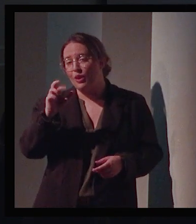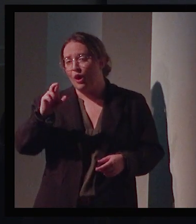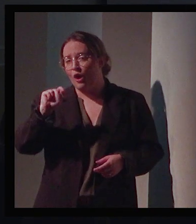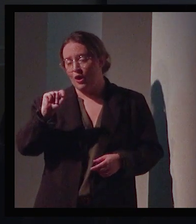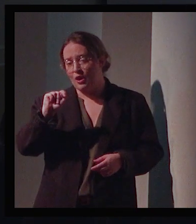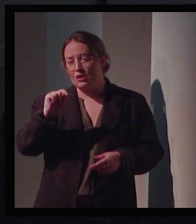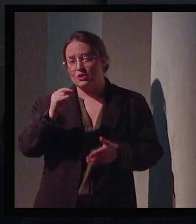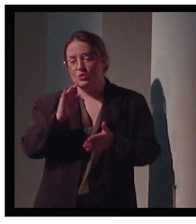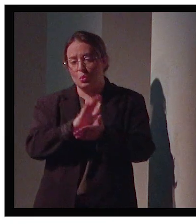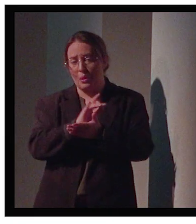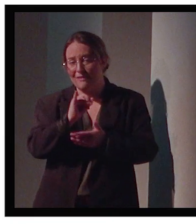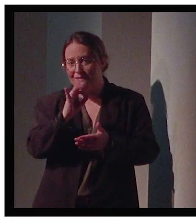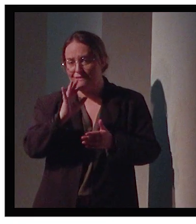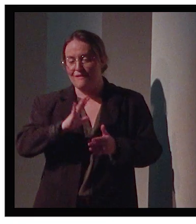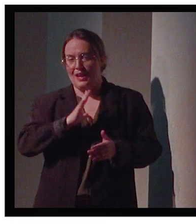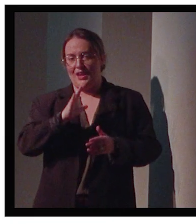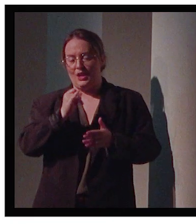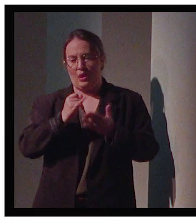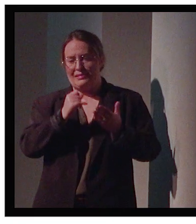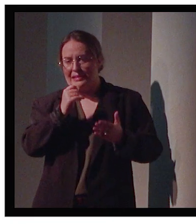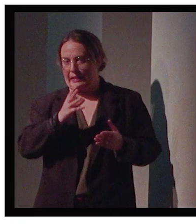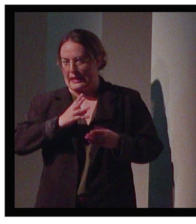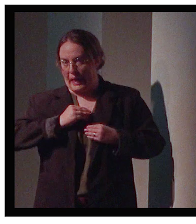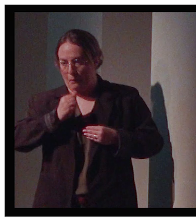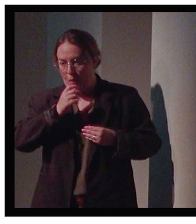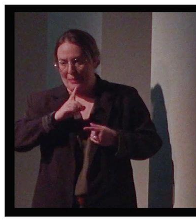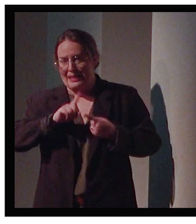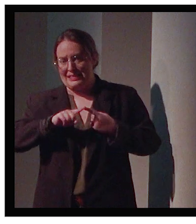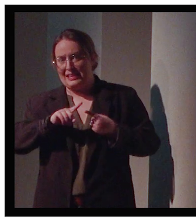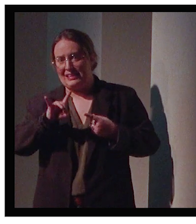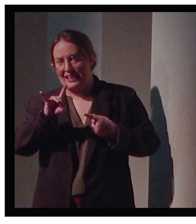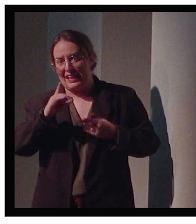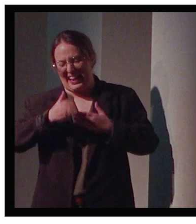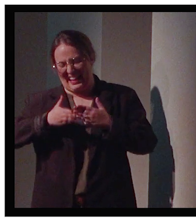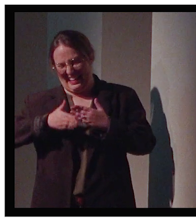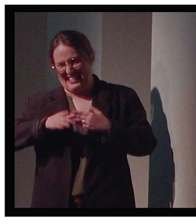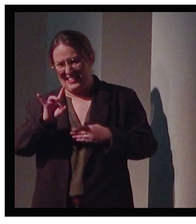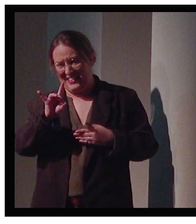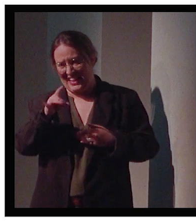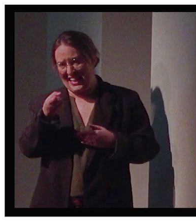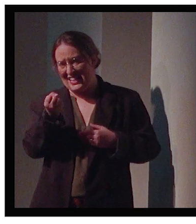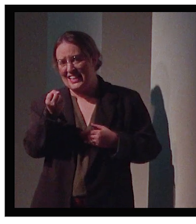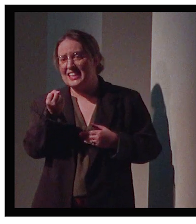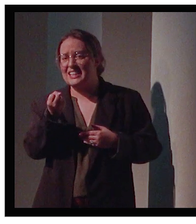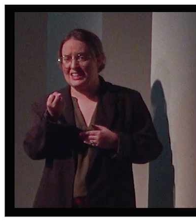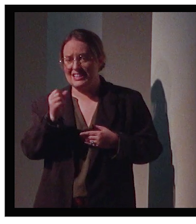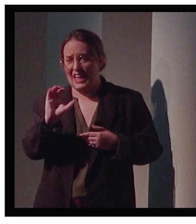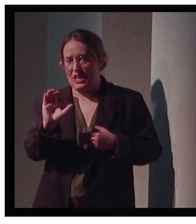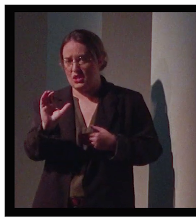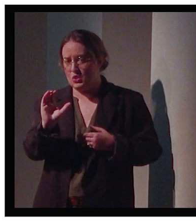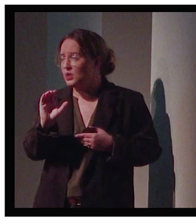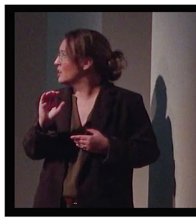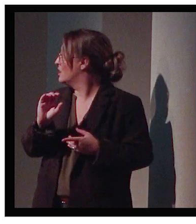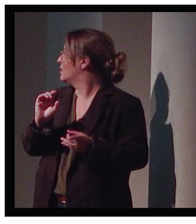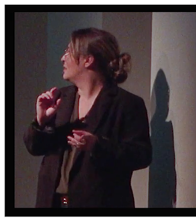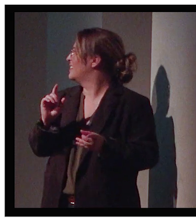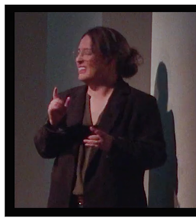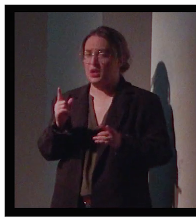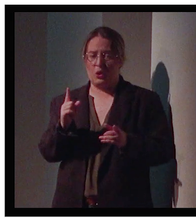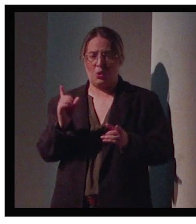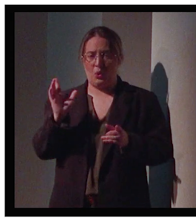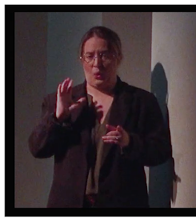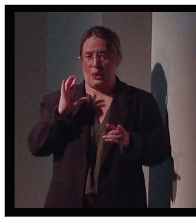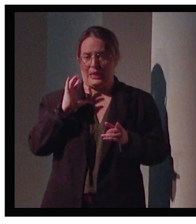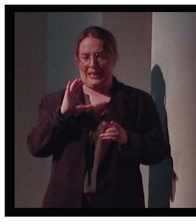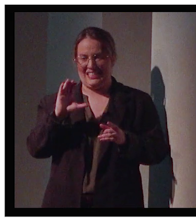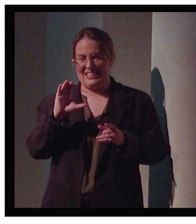admit women until the end of the 19th century. And I'm just showing here a typical late 19th century life class in this